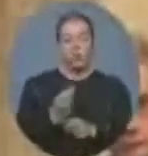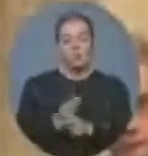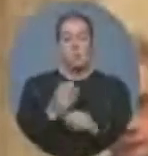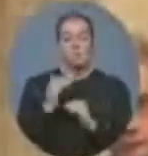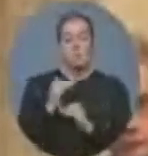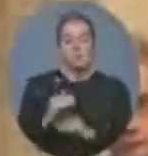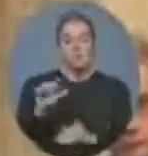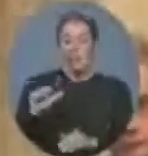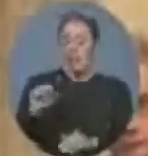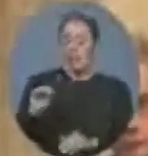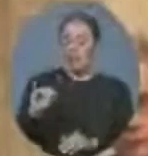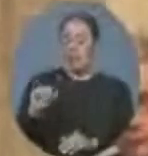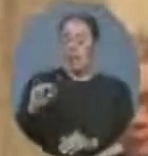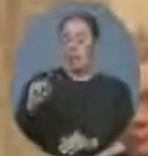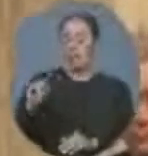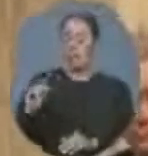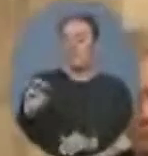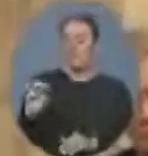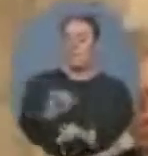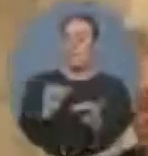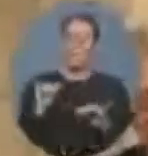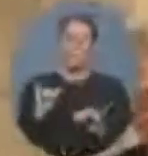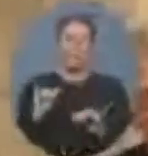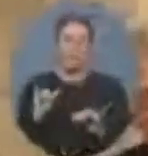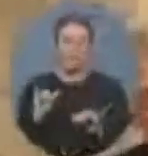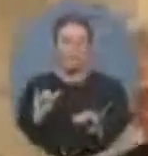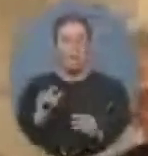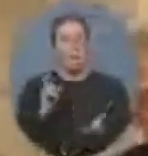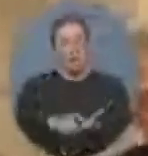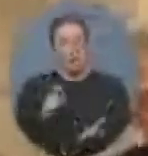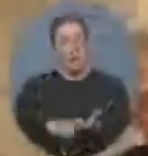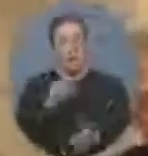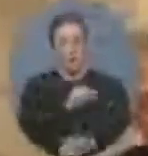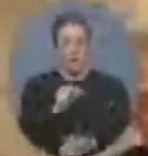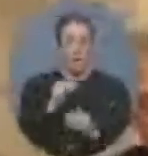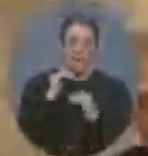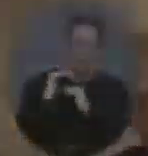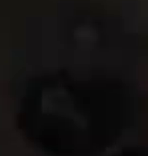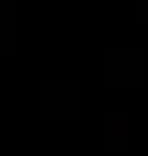government going to act to protect workers and put in place programs to compensate them?